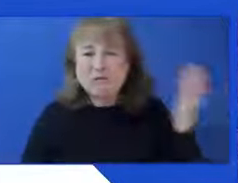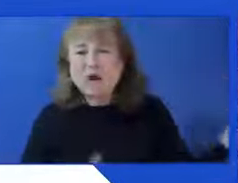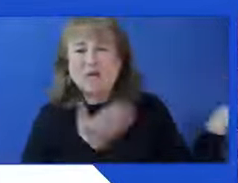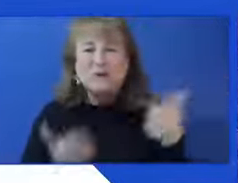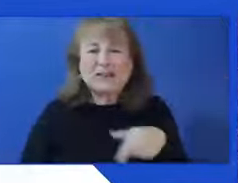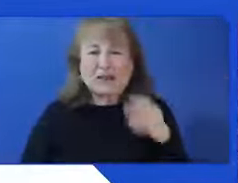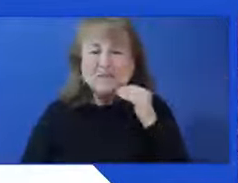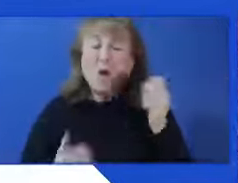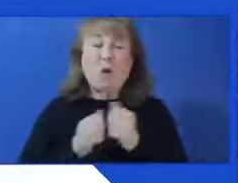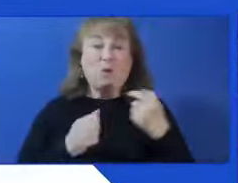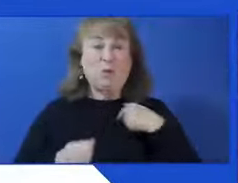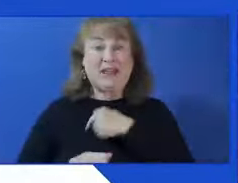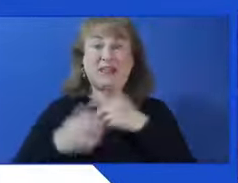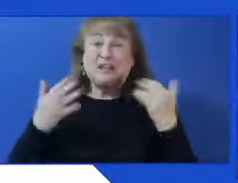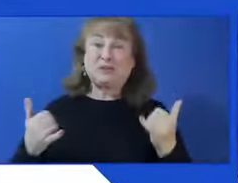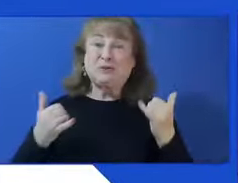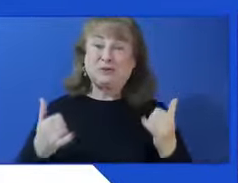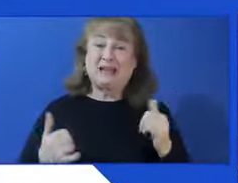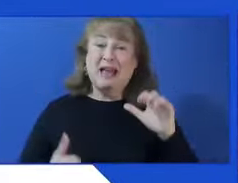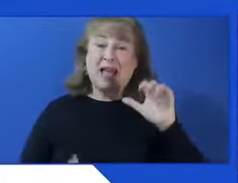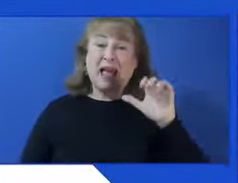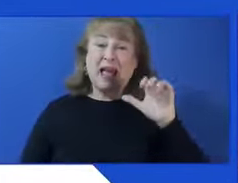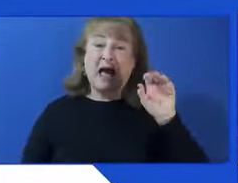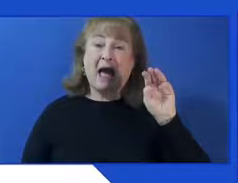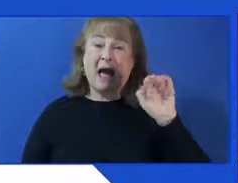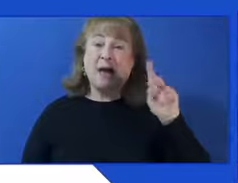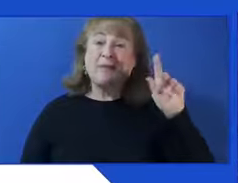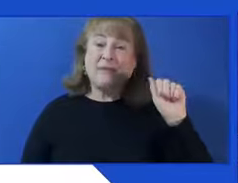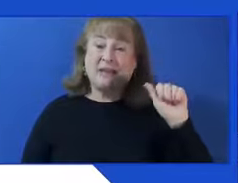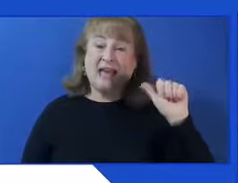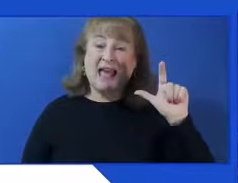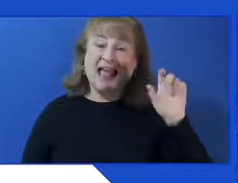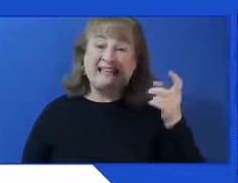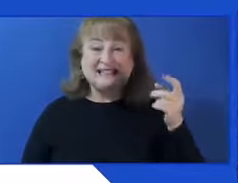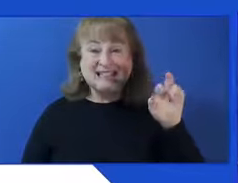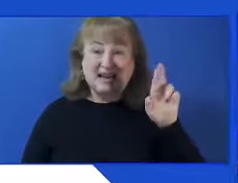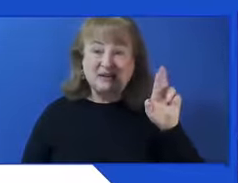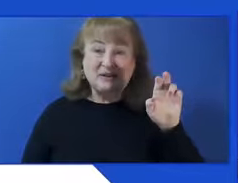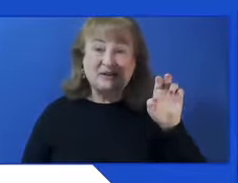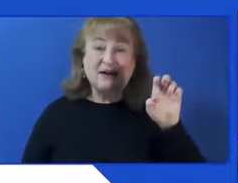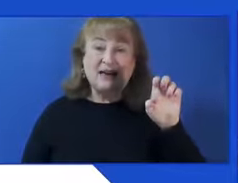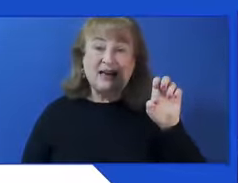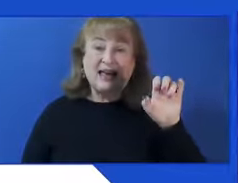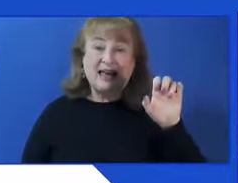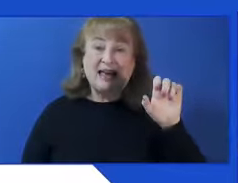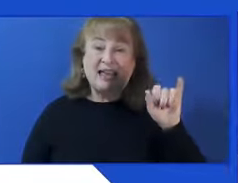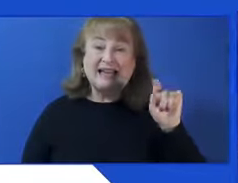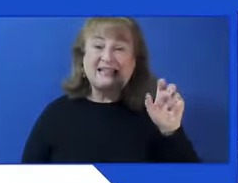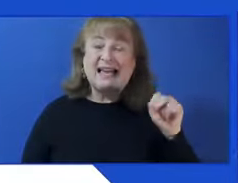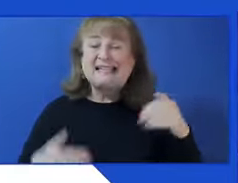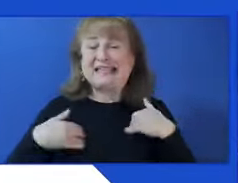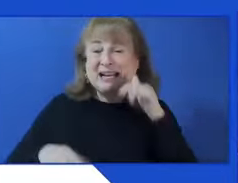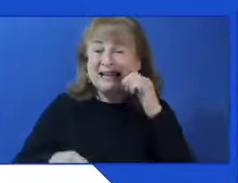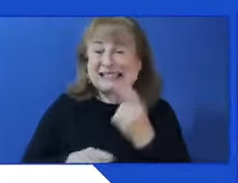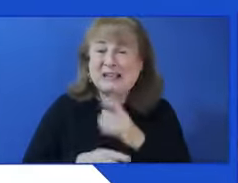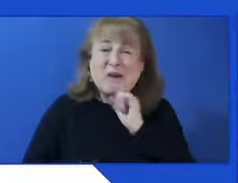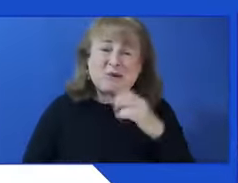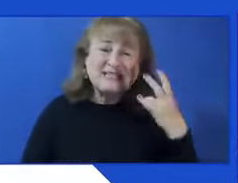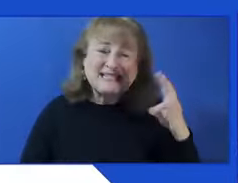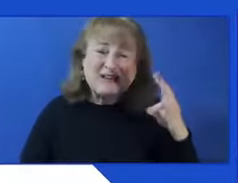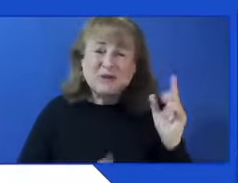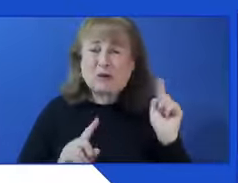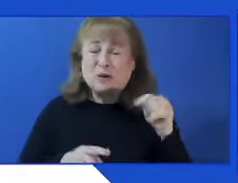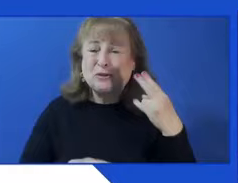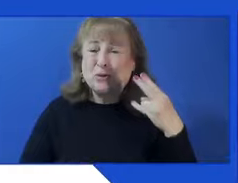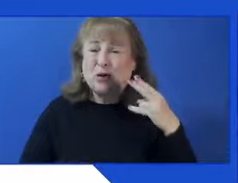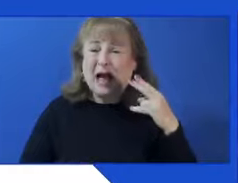With us today is Mika Alexander, Adan's youngest sister. Mika is 17 and goes to high school in